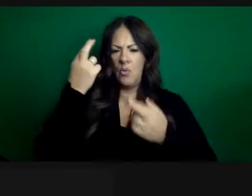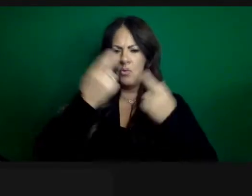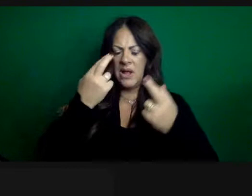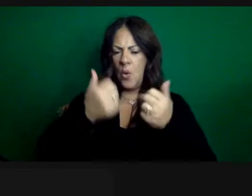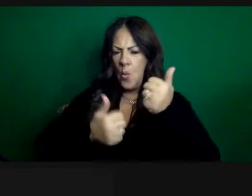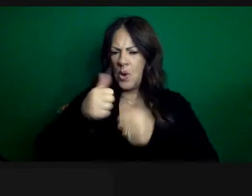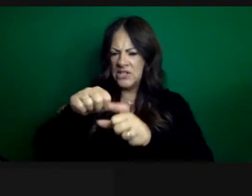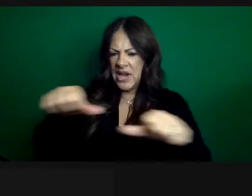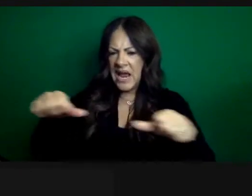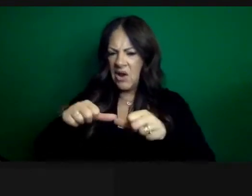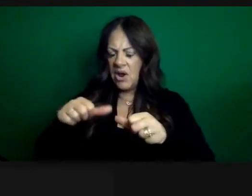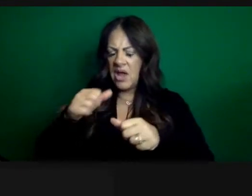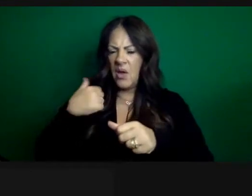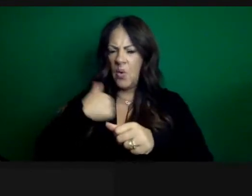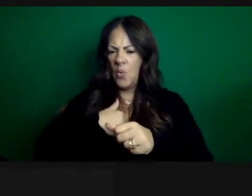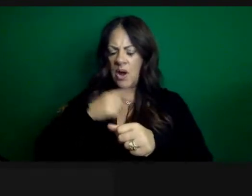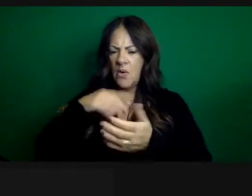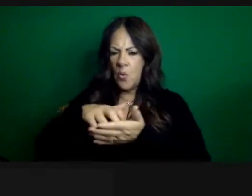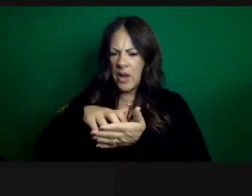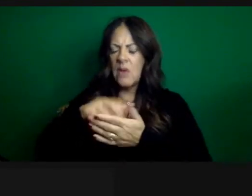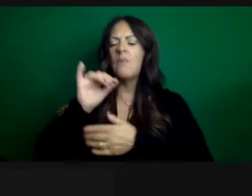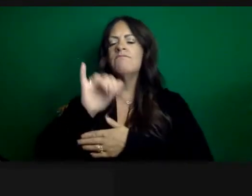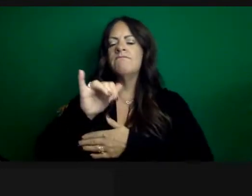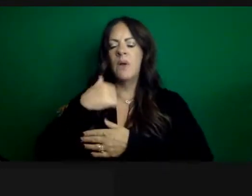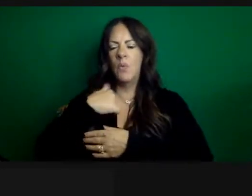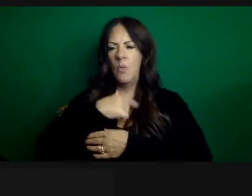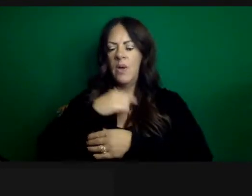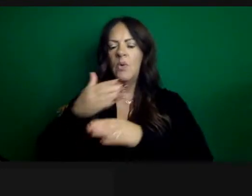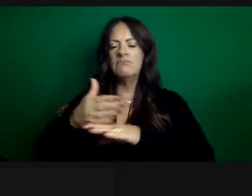and vaccinations will help us track how well we do.